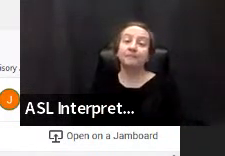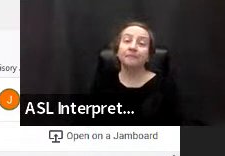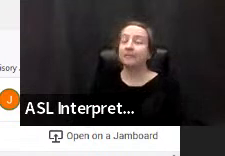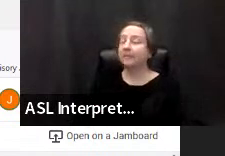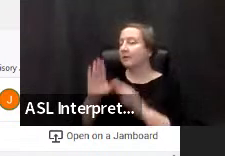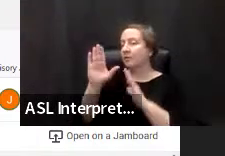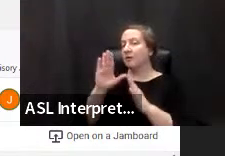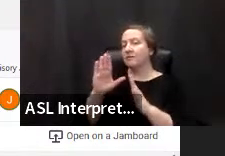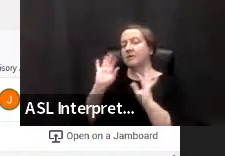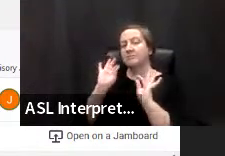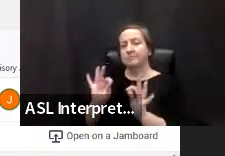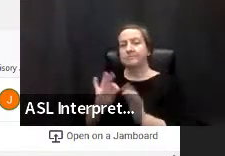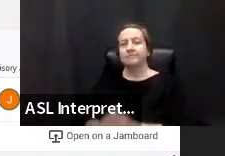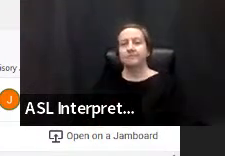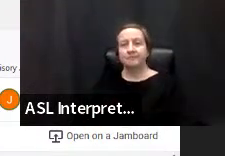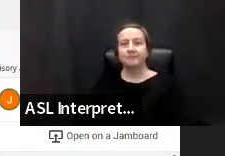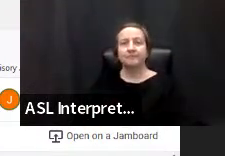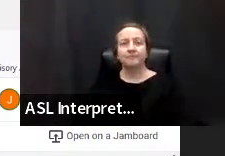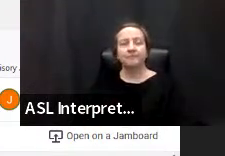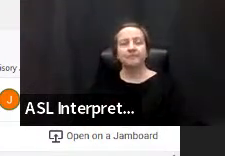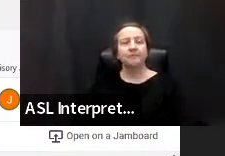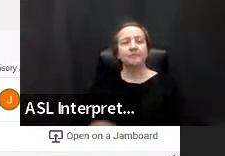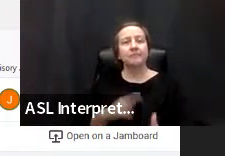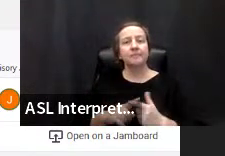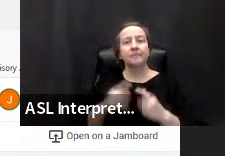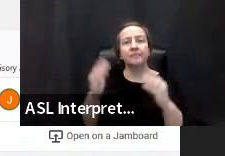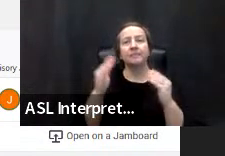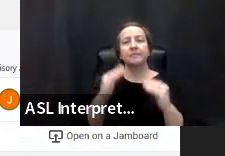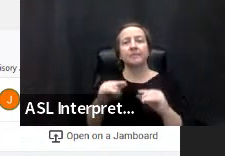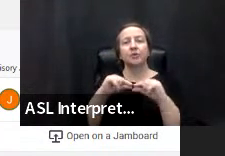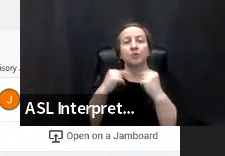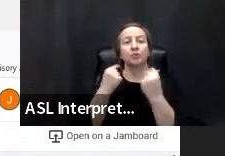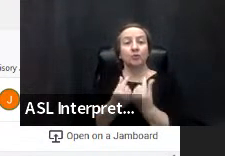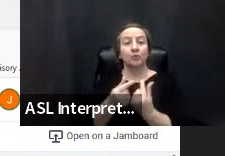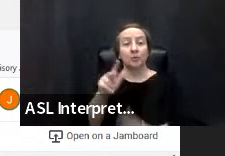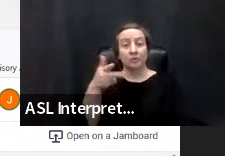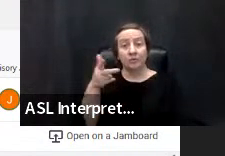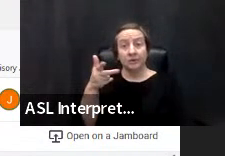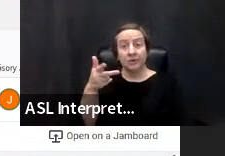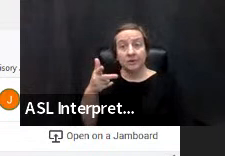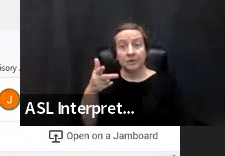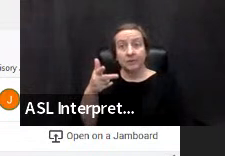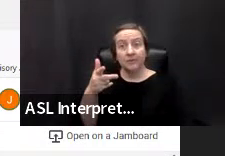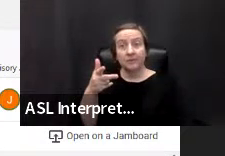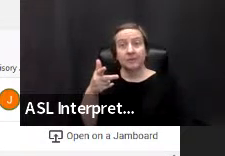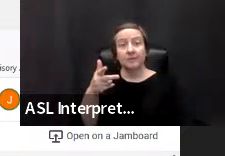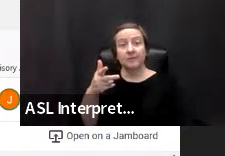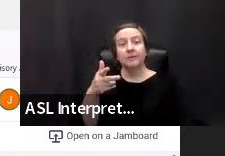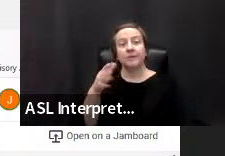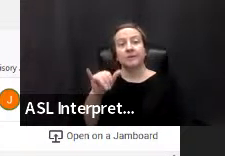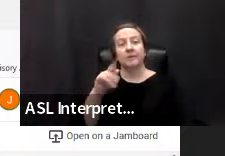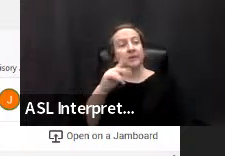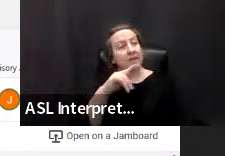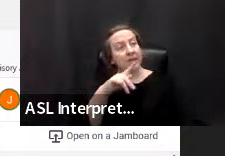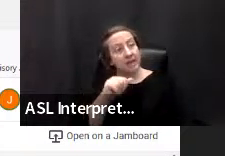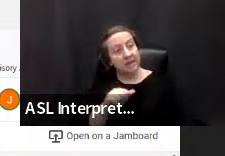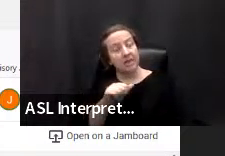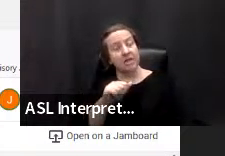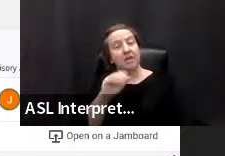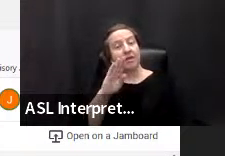Wonderful, excellent. And then we'll go to group 3. And this was Kayla and Bernie.